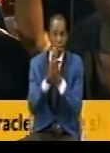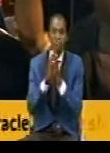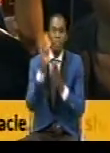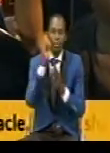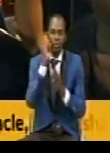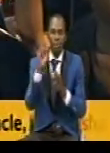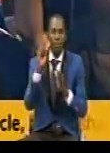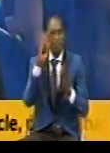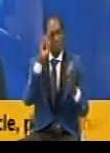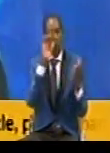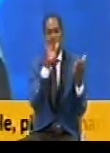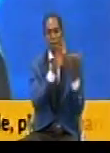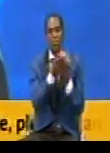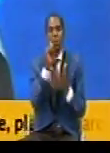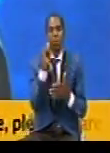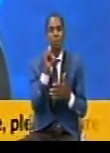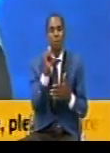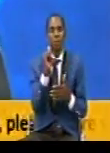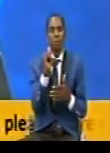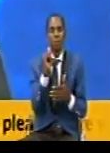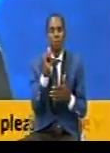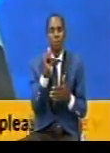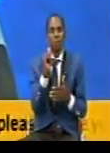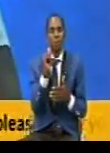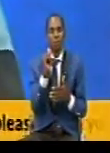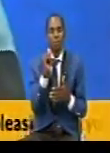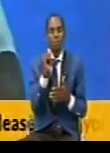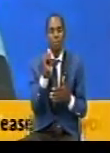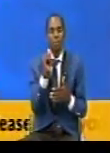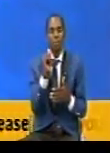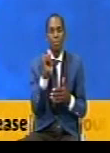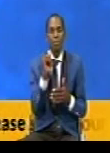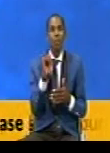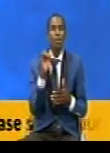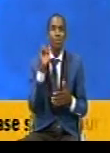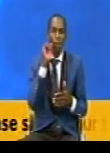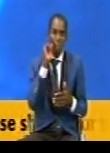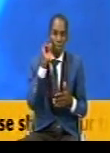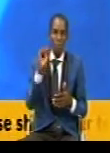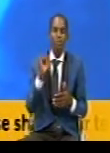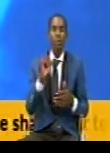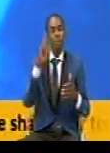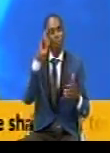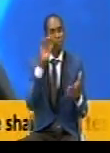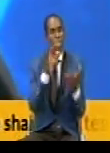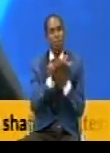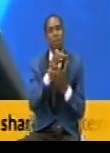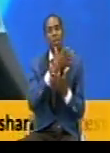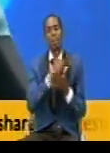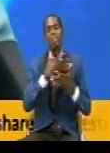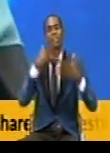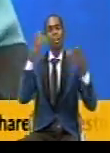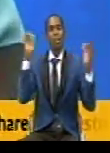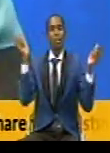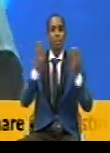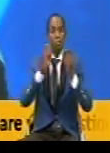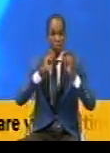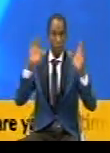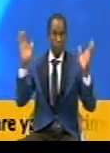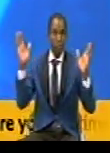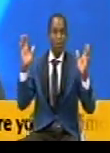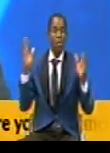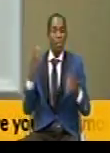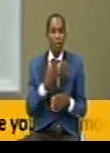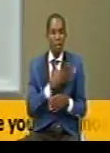before you will say a last amen, say it is done. I said, the man of God said, shout hallelujah, it is done. I